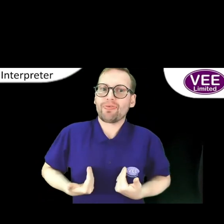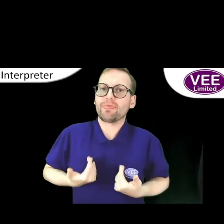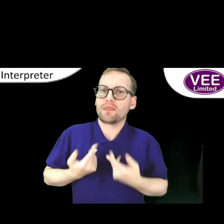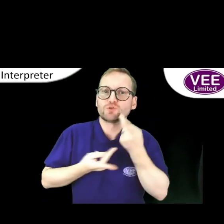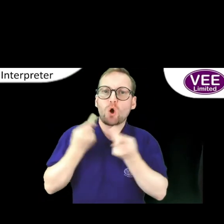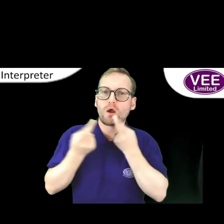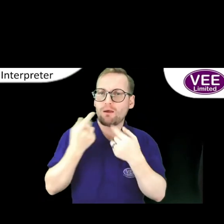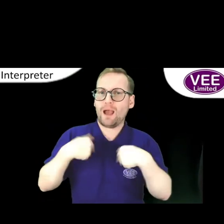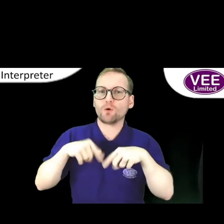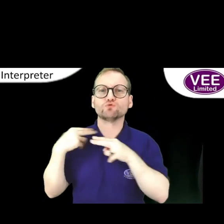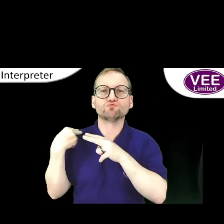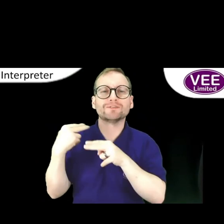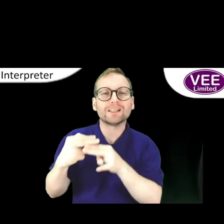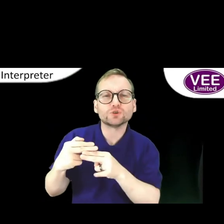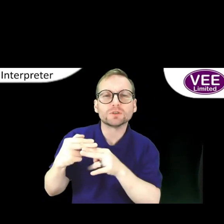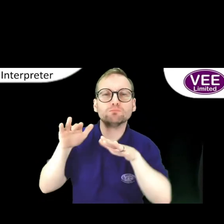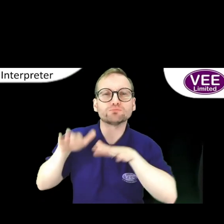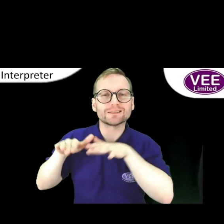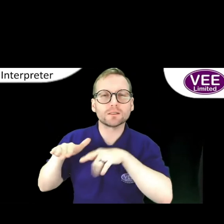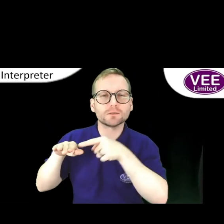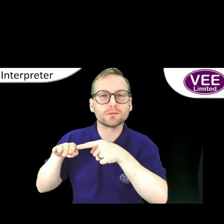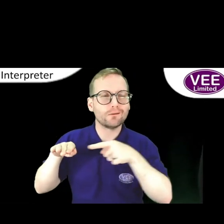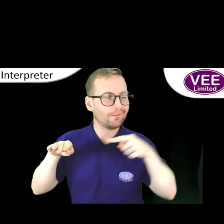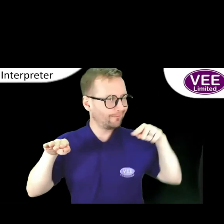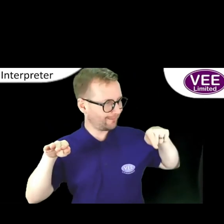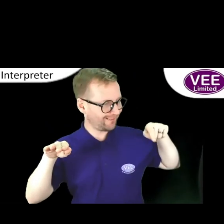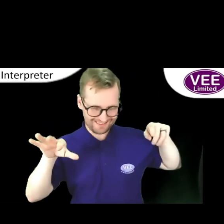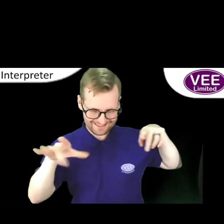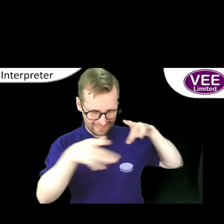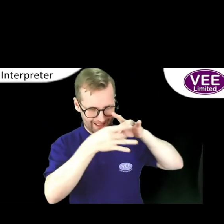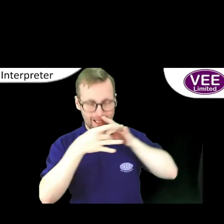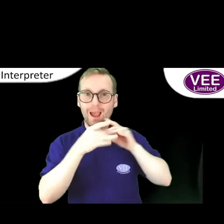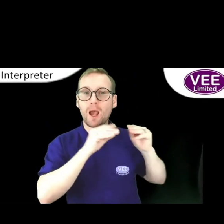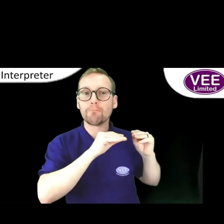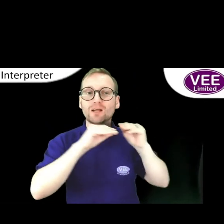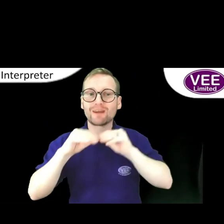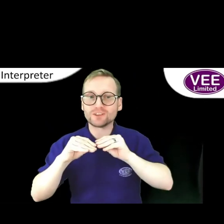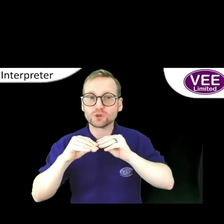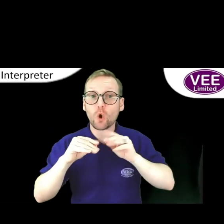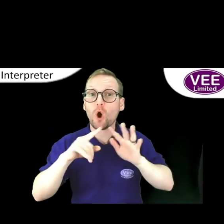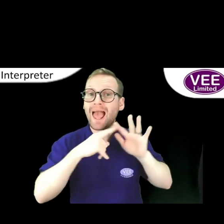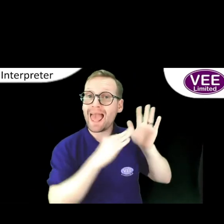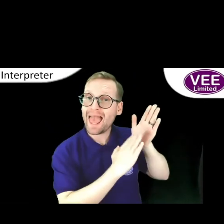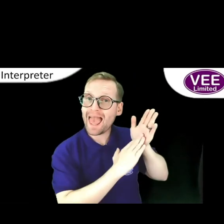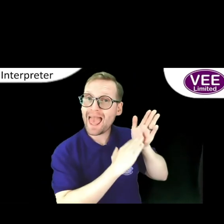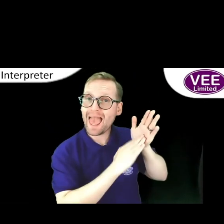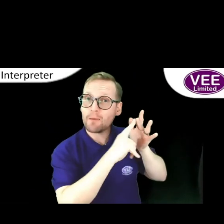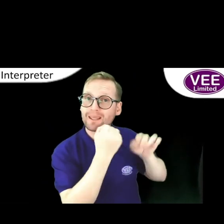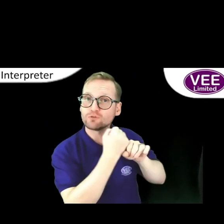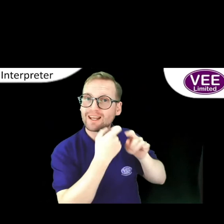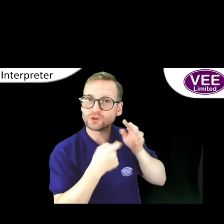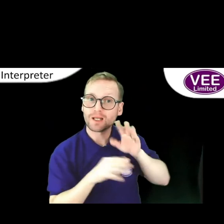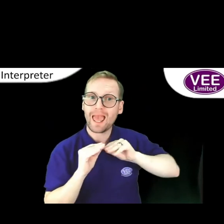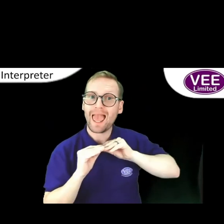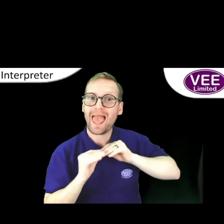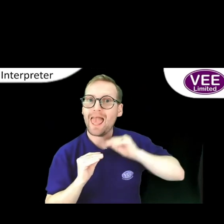our tradition here in Britain about migration, generally about emigration, and about the songs that focus